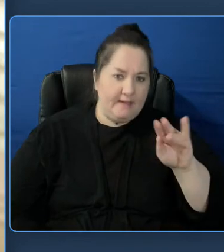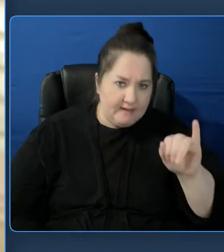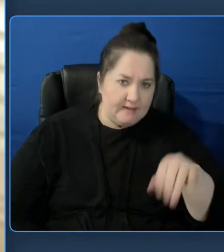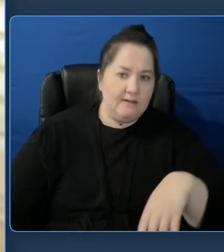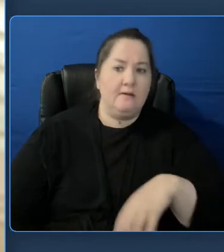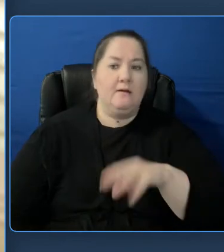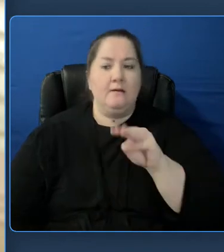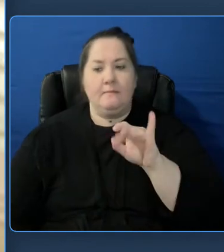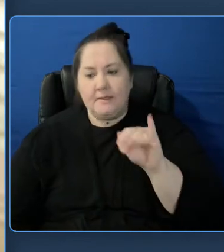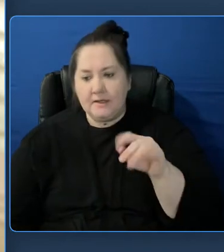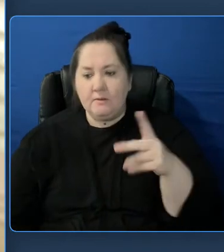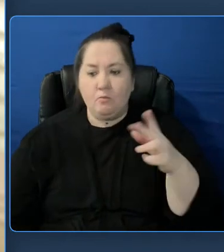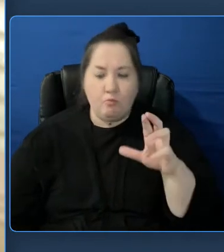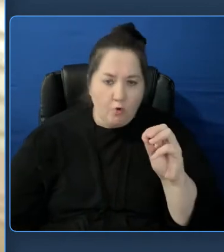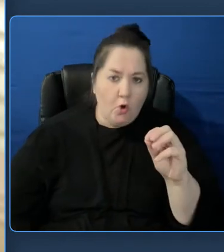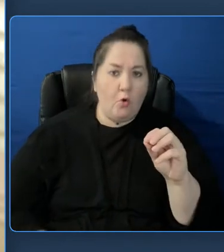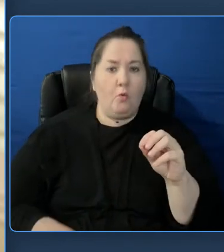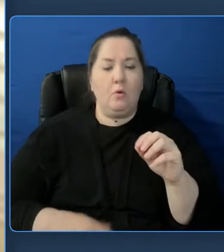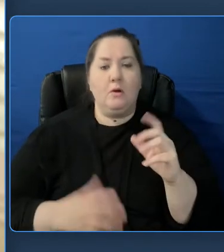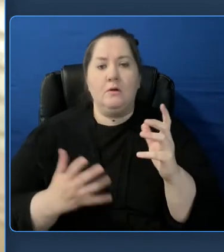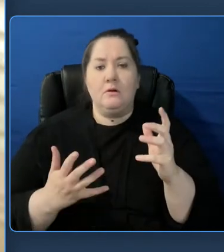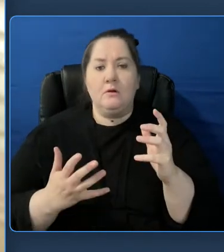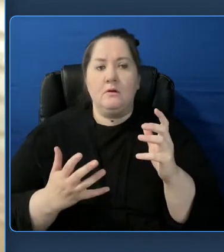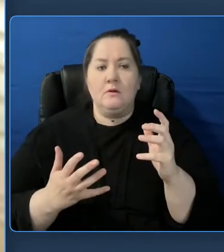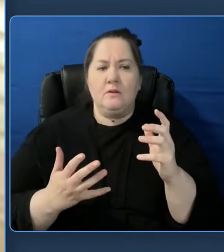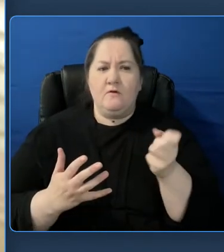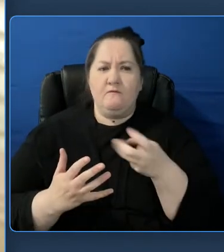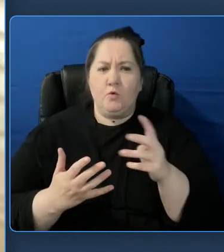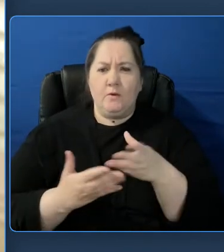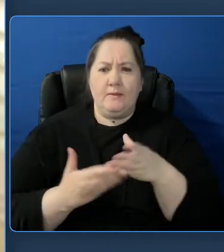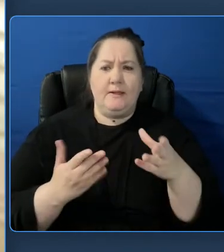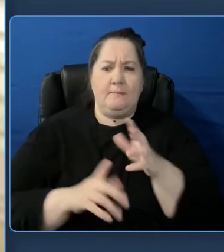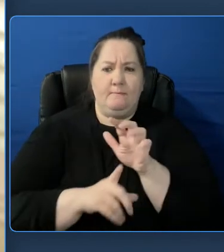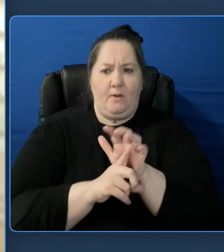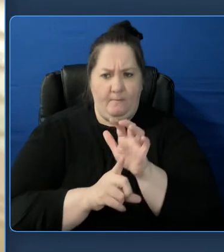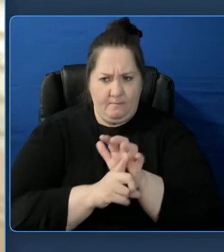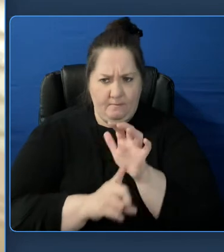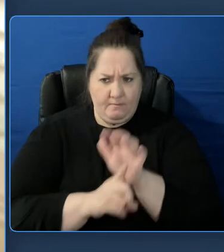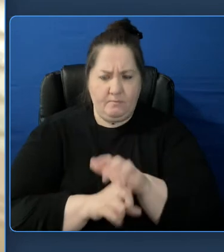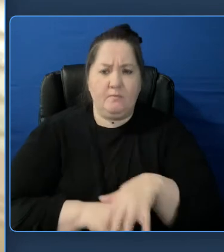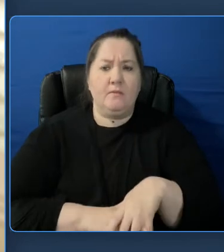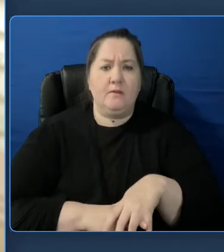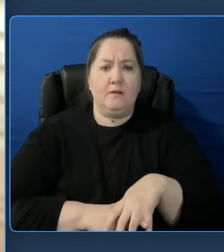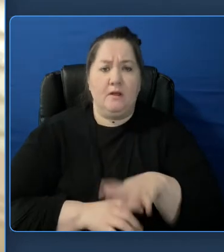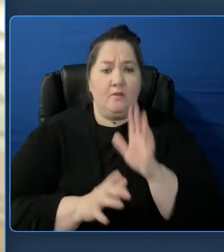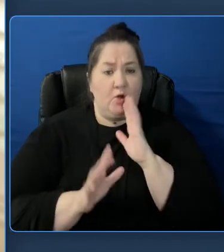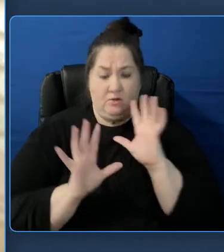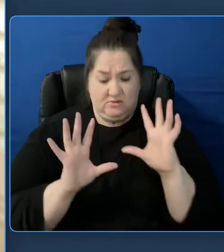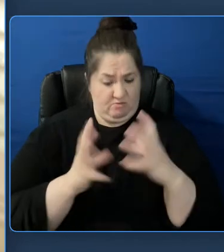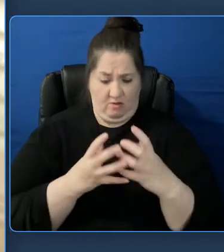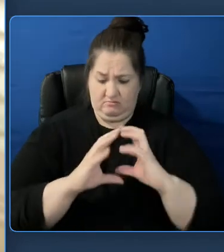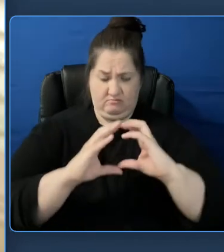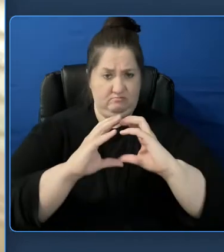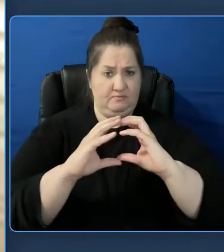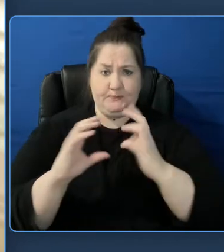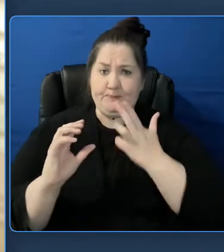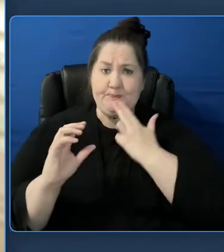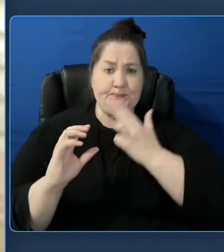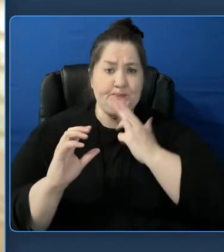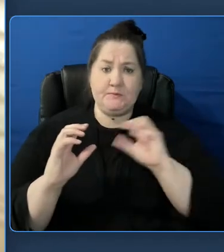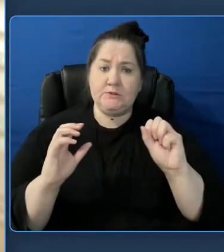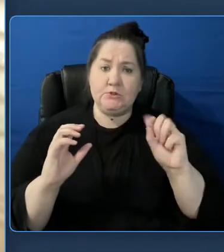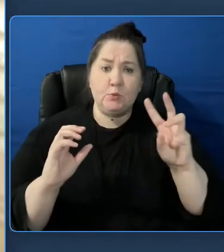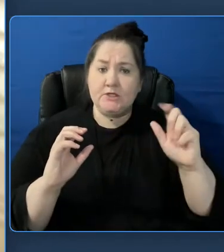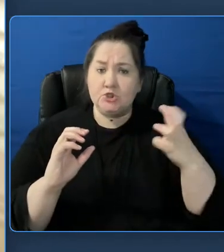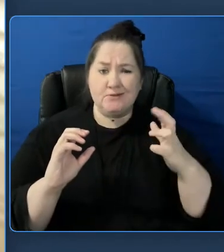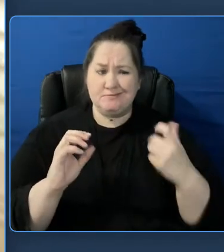Pros, Extremes, they're very, very popular. And there's a couple things that make them popular. One is they're very compact. I have this tiny little switcher that I